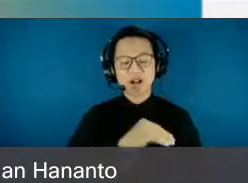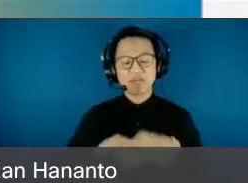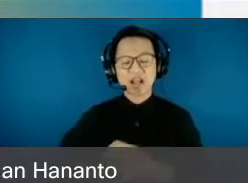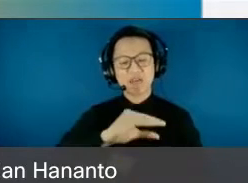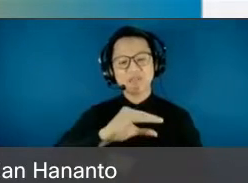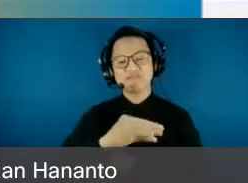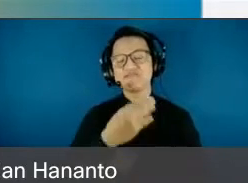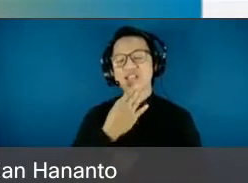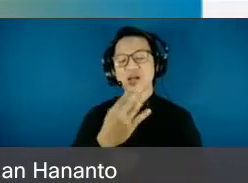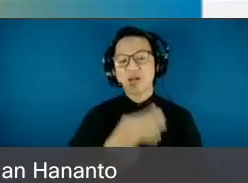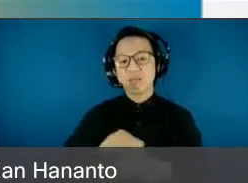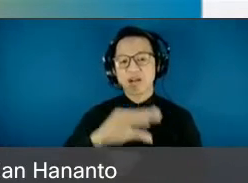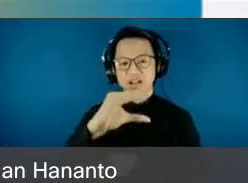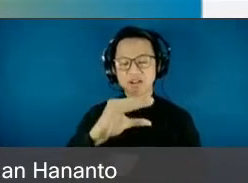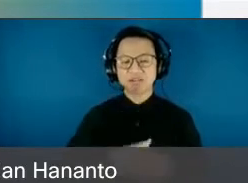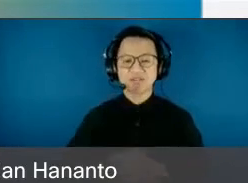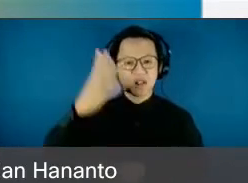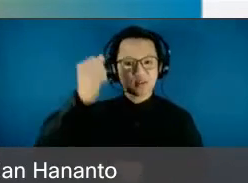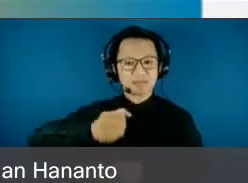warahmatullahi wabarakatuh.